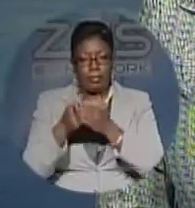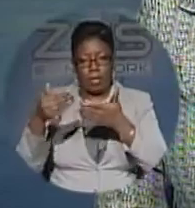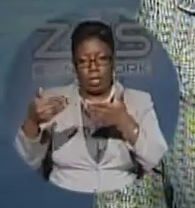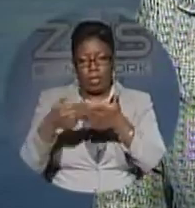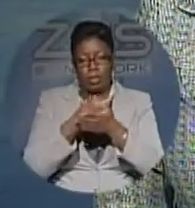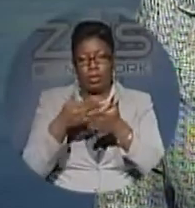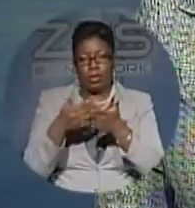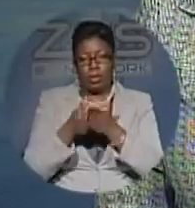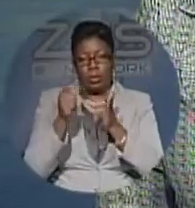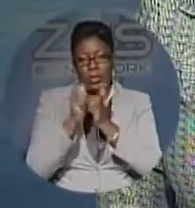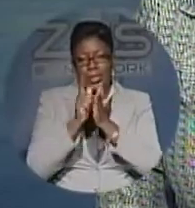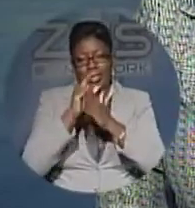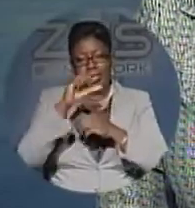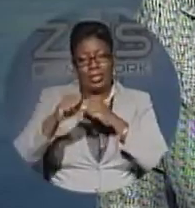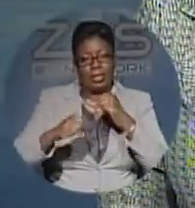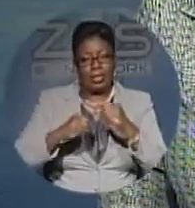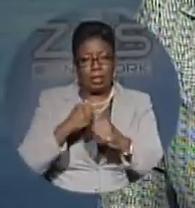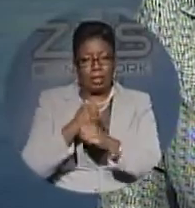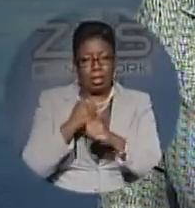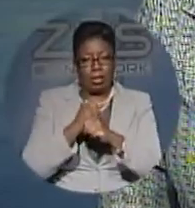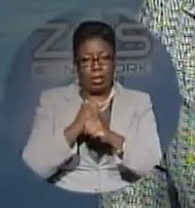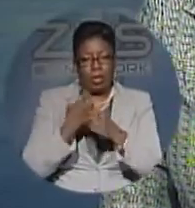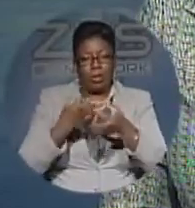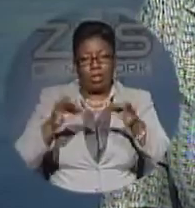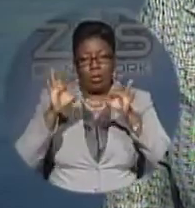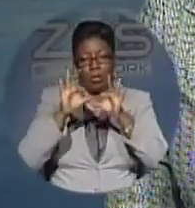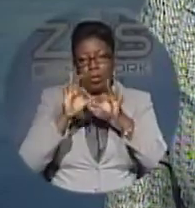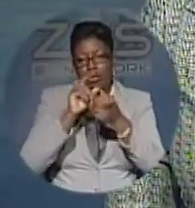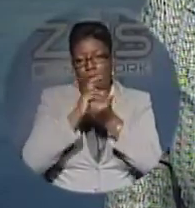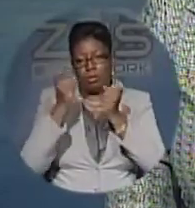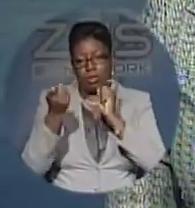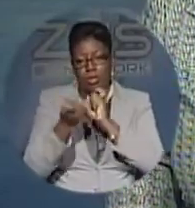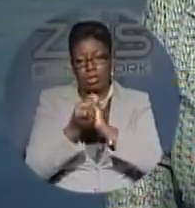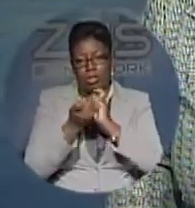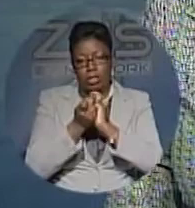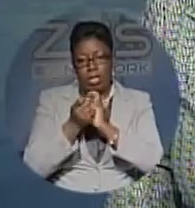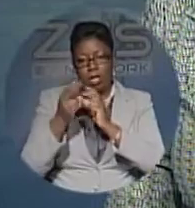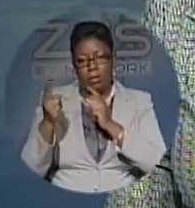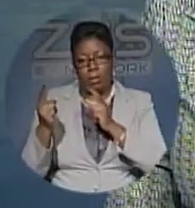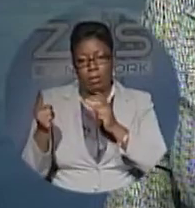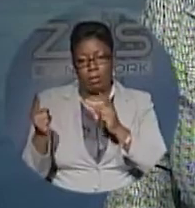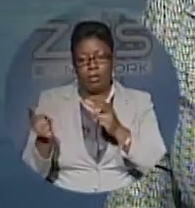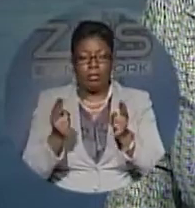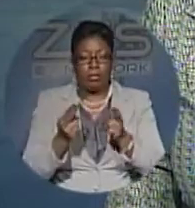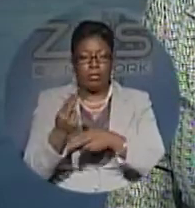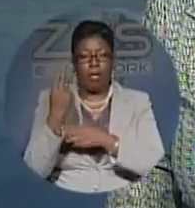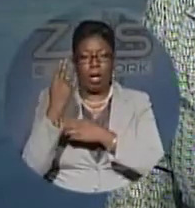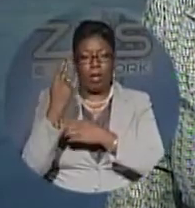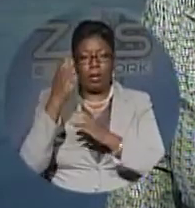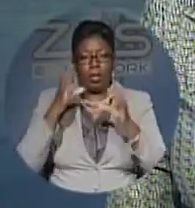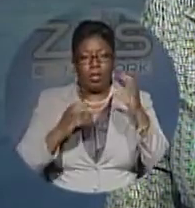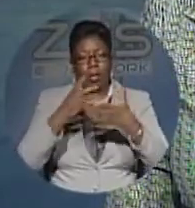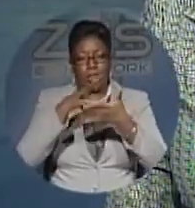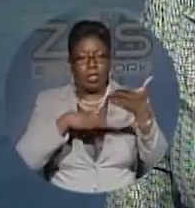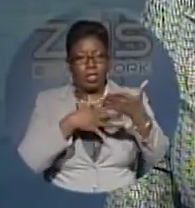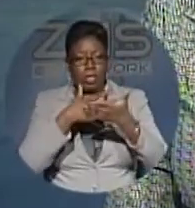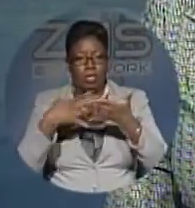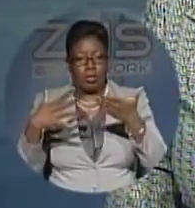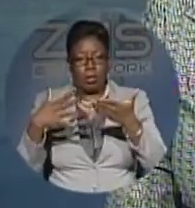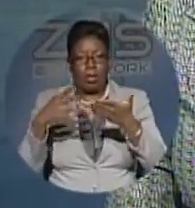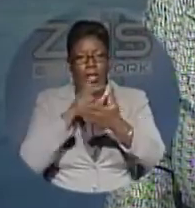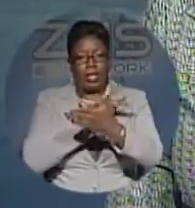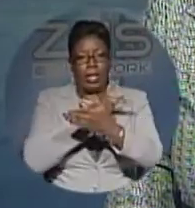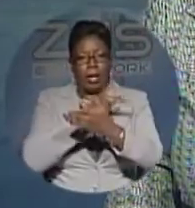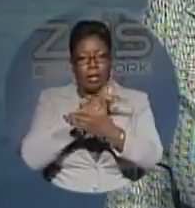A new legal year has begun with some key changes, all geared towards speeding up a busy court schedule. Additional manpower and the